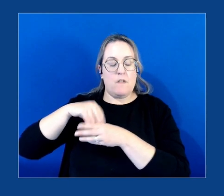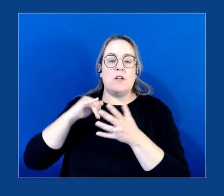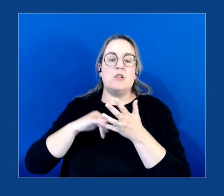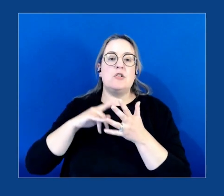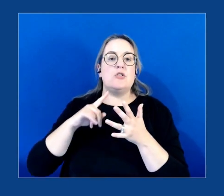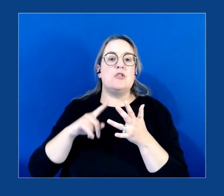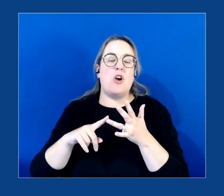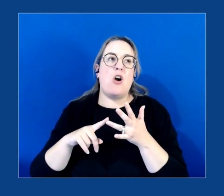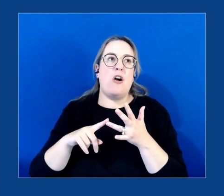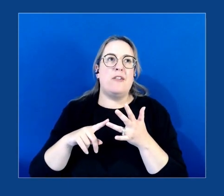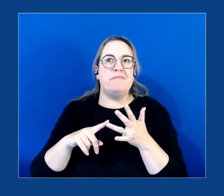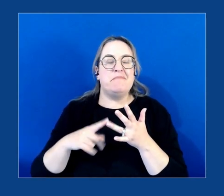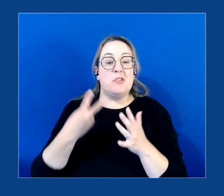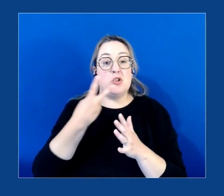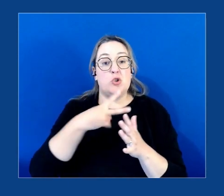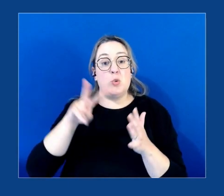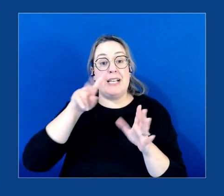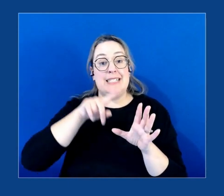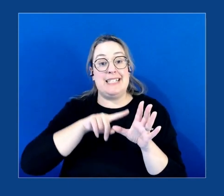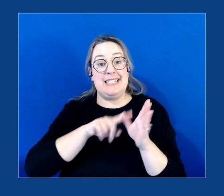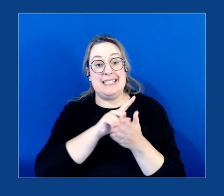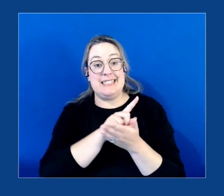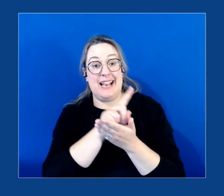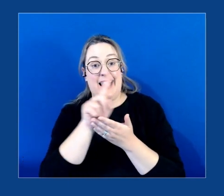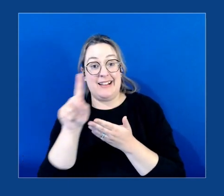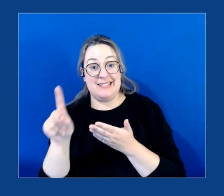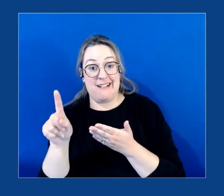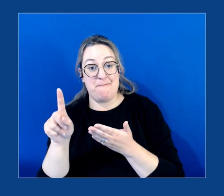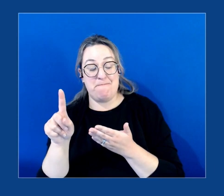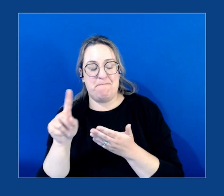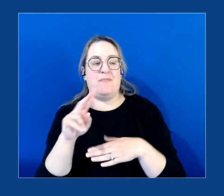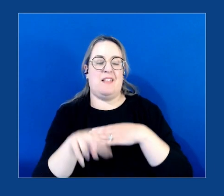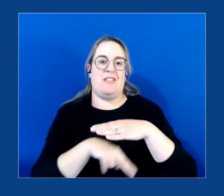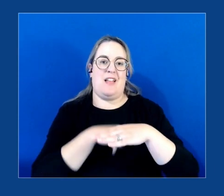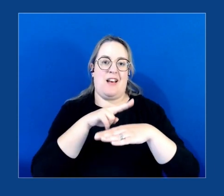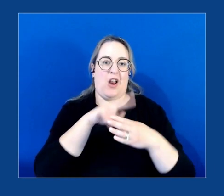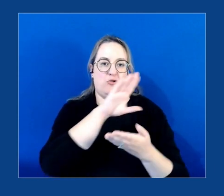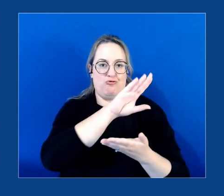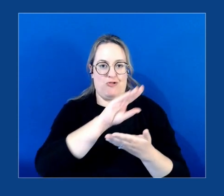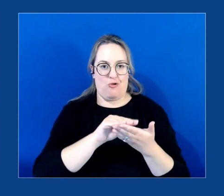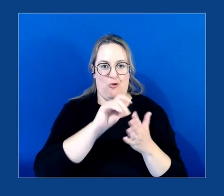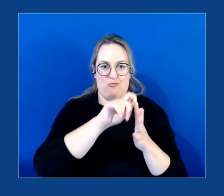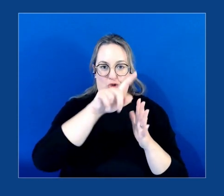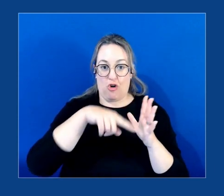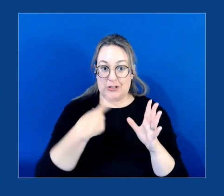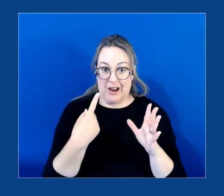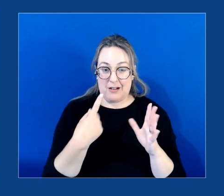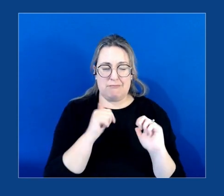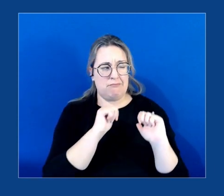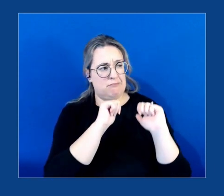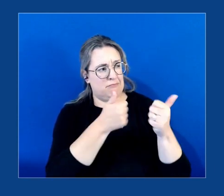on, as we join together in this panel. The National Recording Project has been foundational for the revitalization